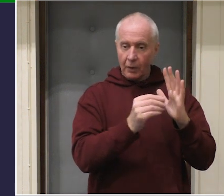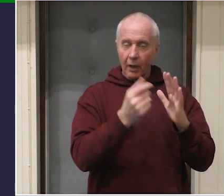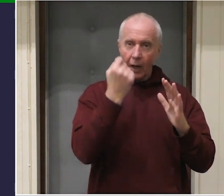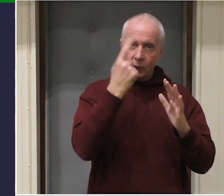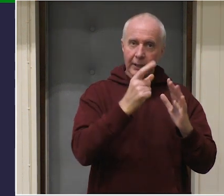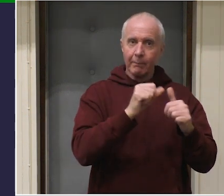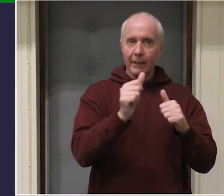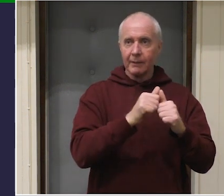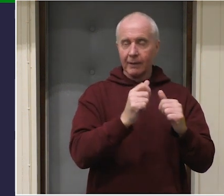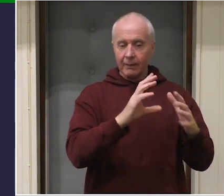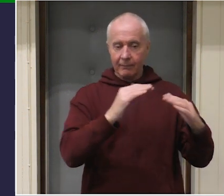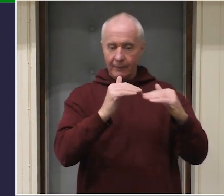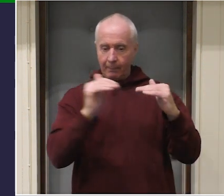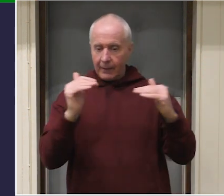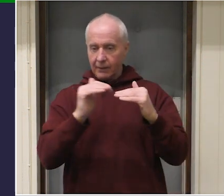back, and that's how science works.